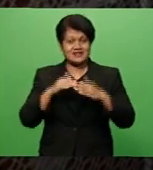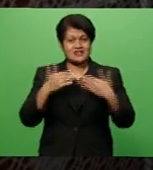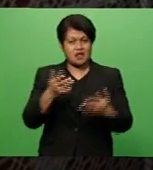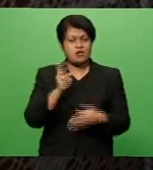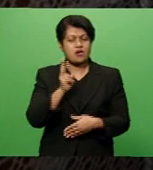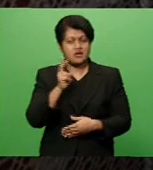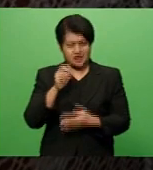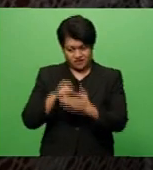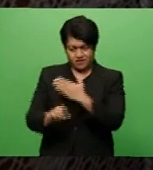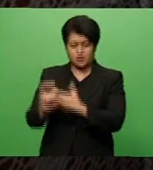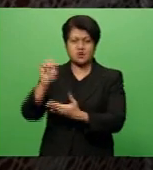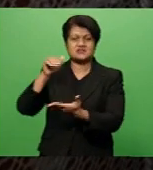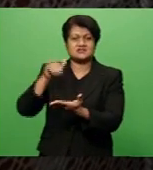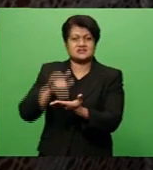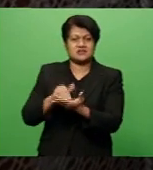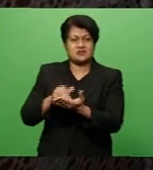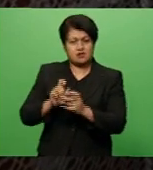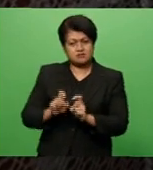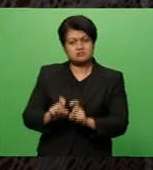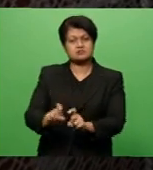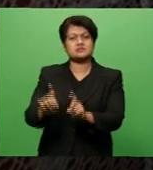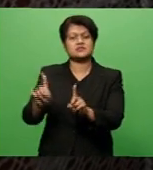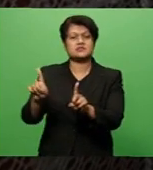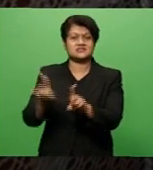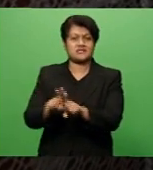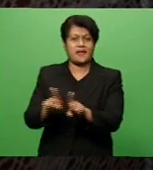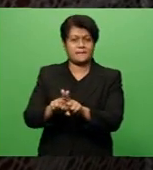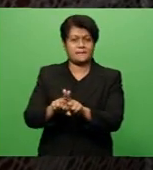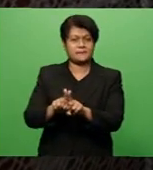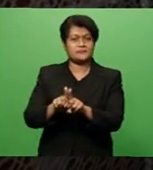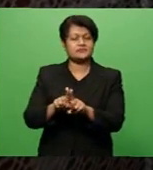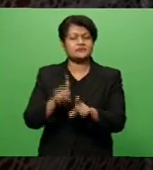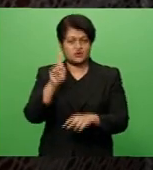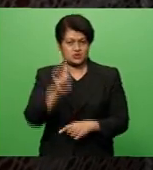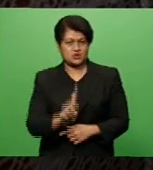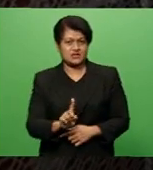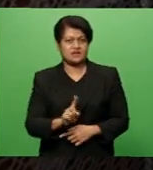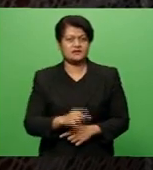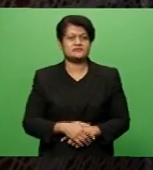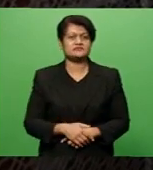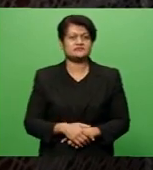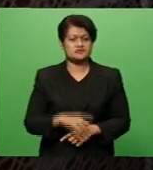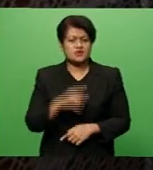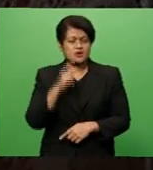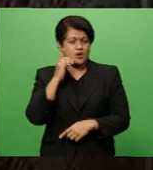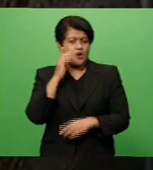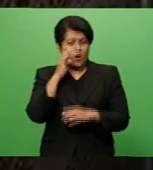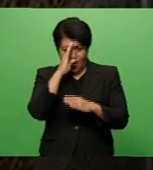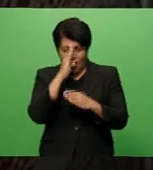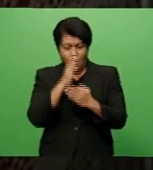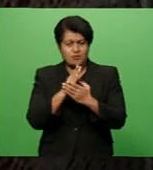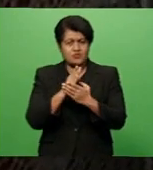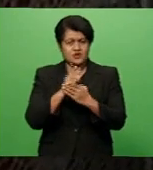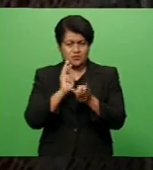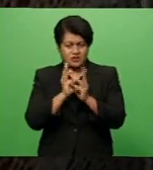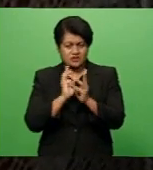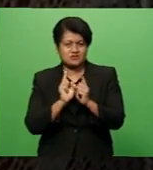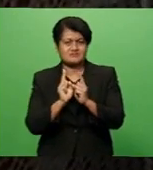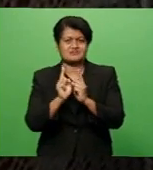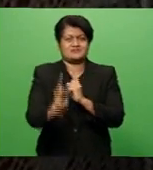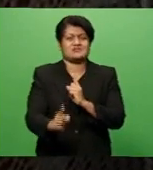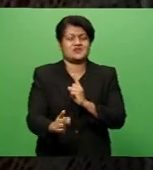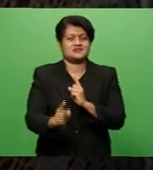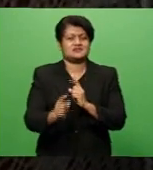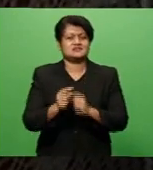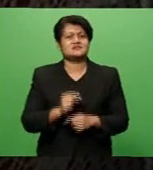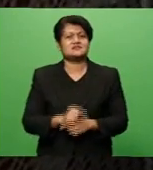today. I understand that they are waiting for this weather situation to pass, as well as the waters to